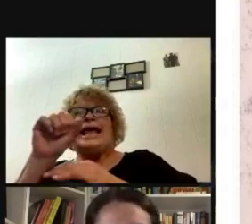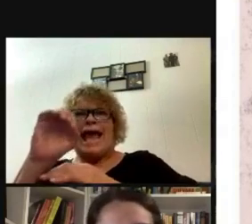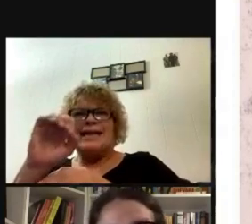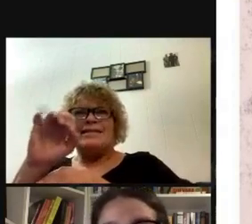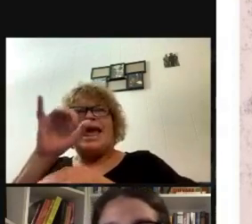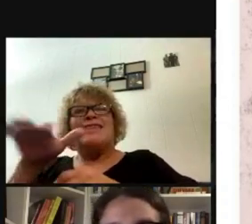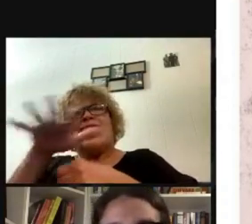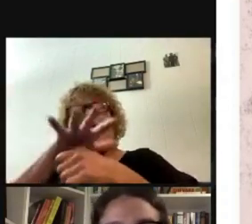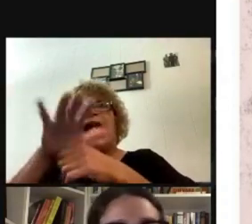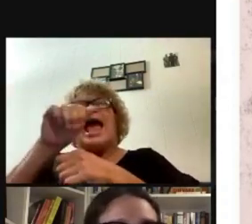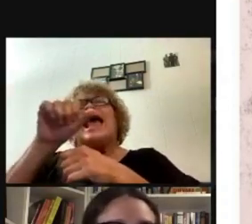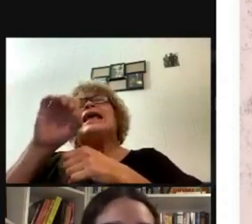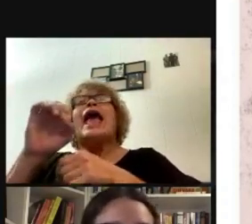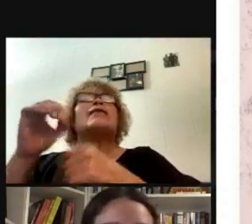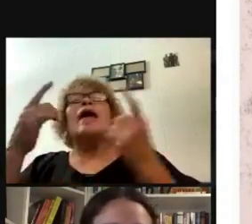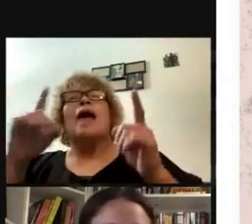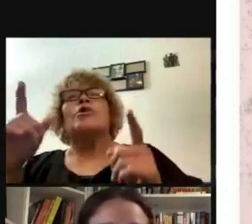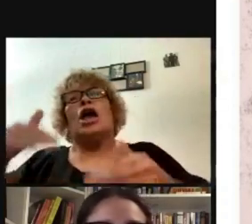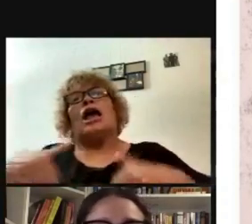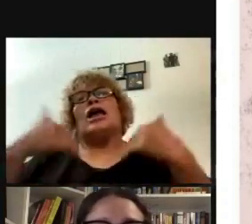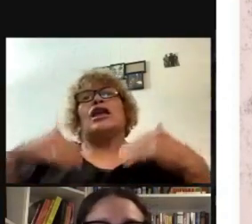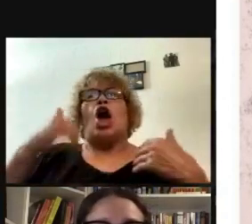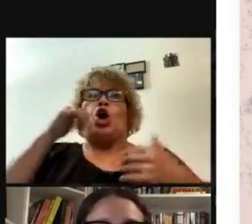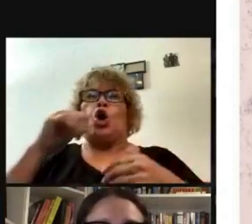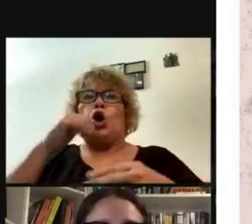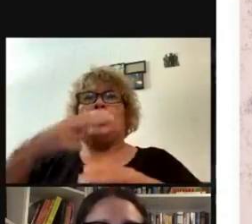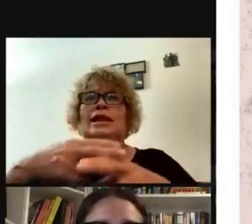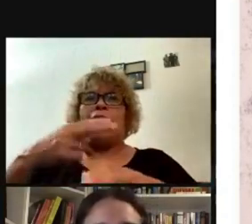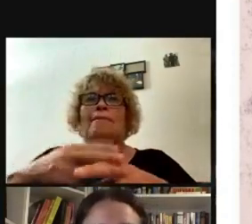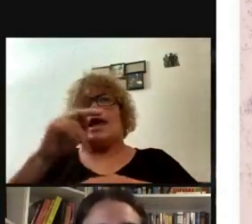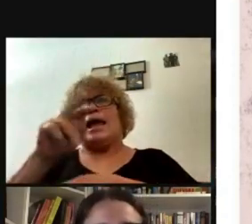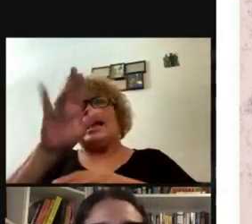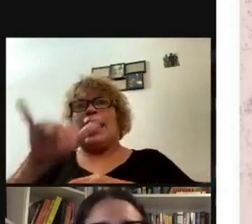revolved around the case of a teenager named Carrie Buck, who